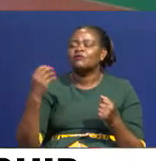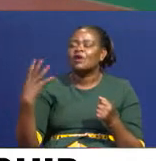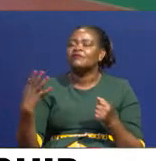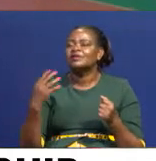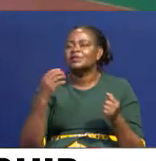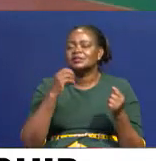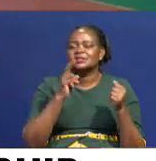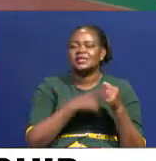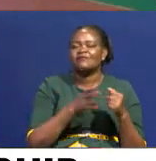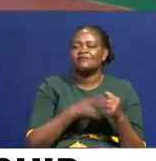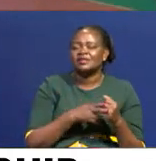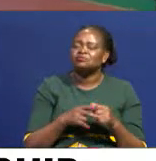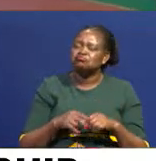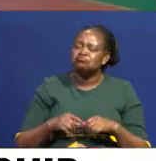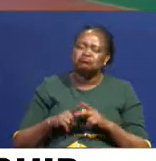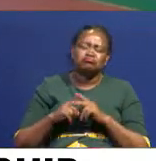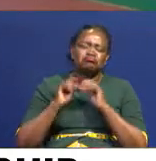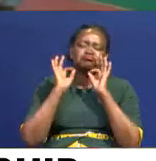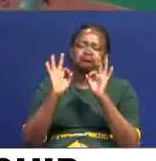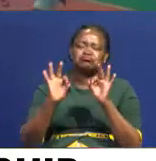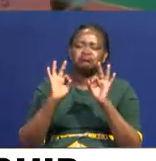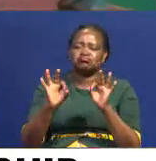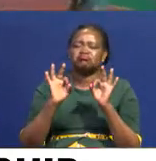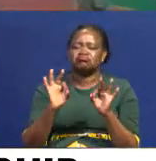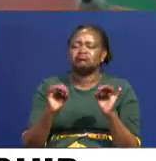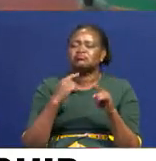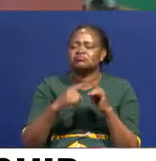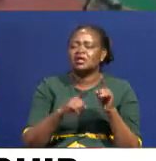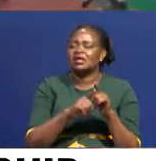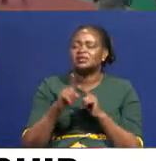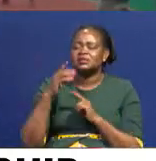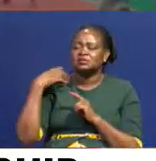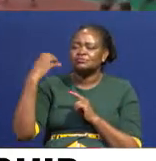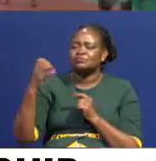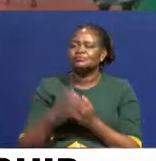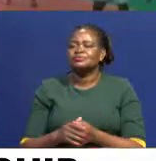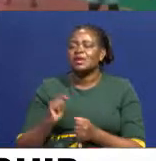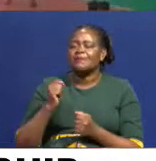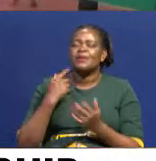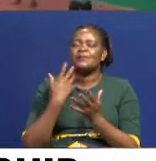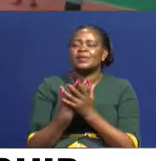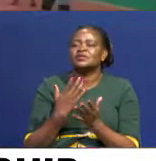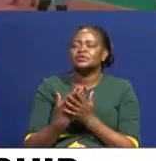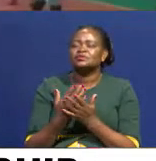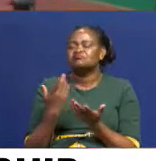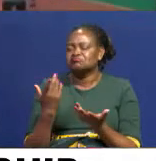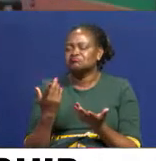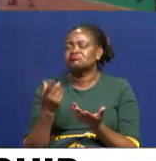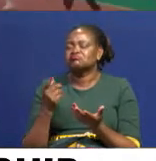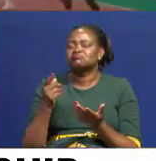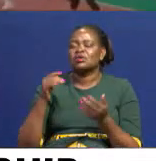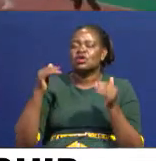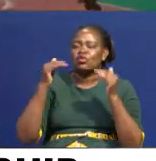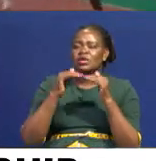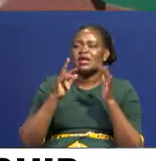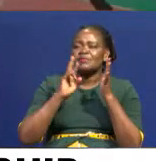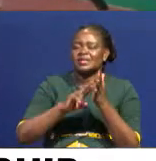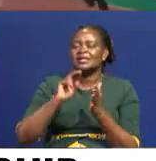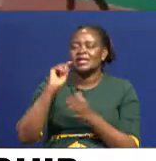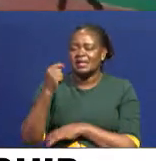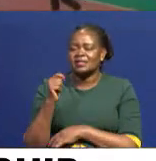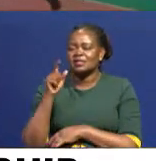maintain their perfect start in this year's championship. KPA, Prisons, Kenya and Equity are representing Kenya in the